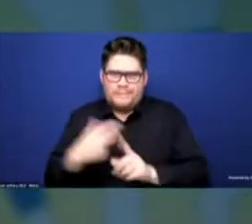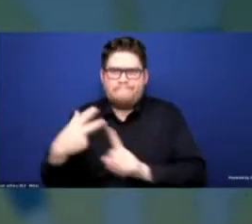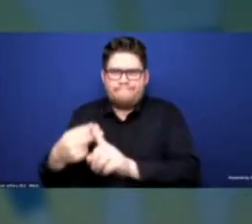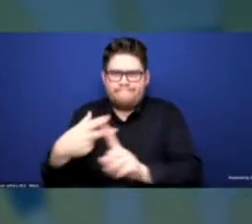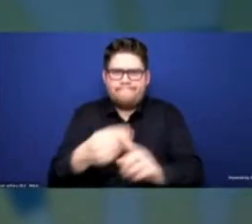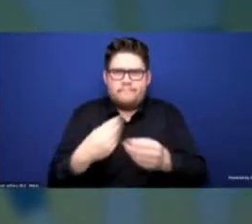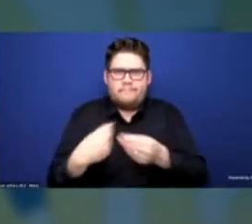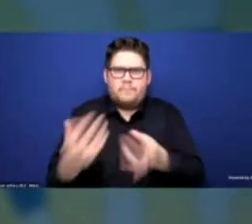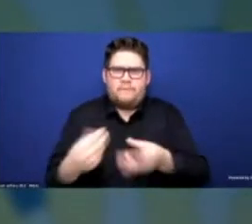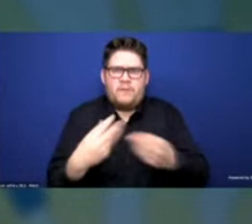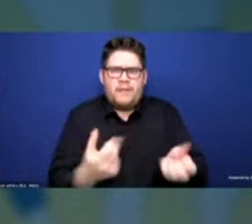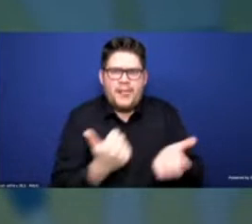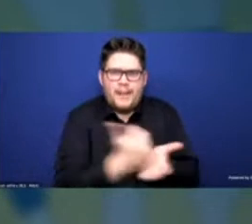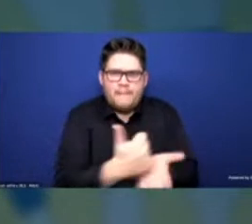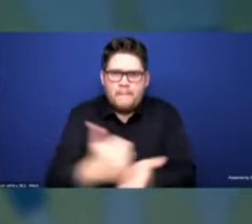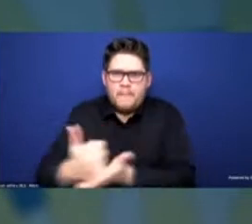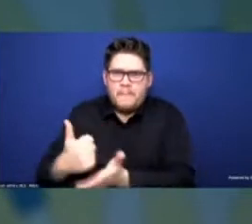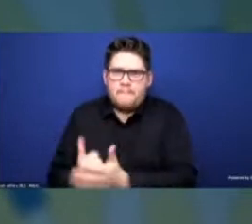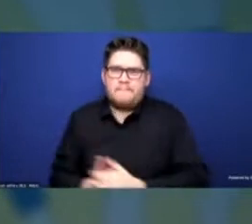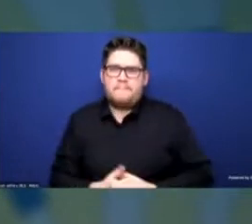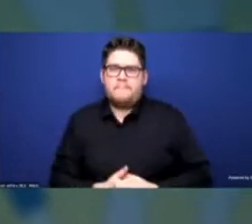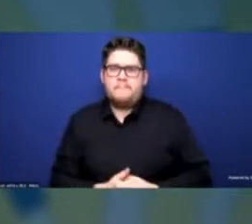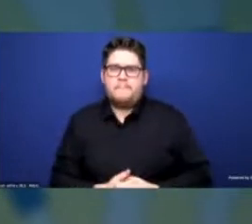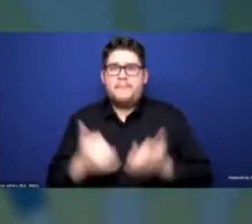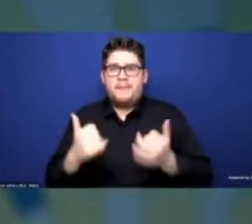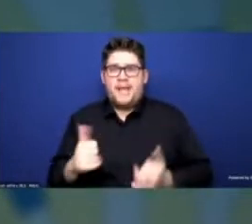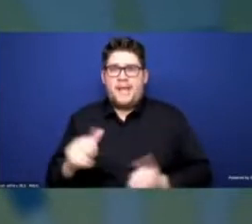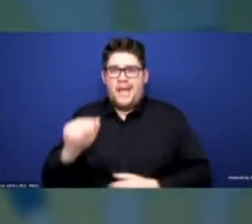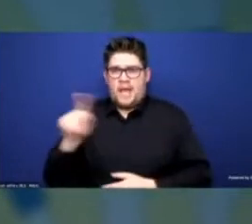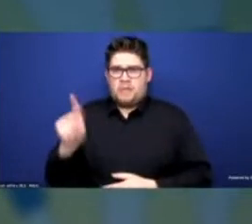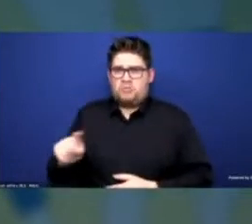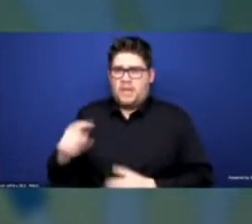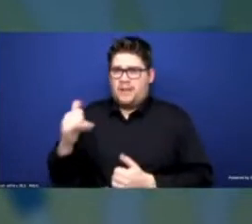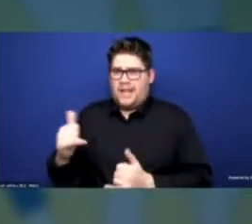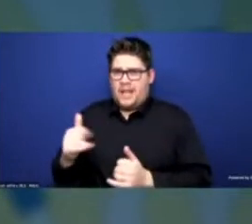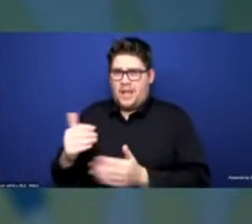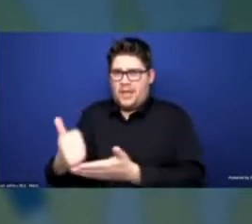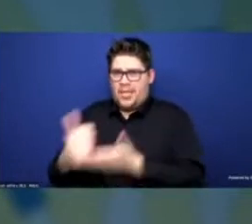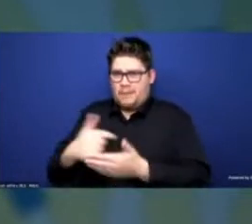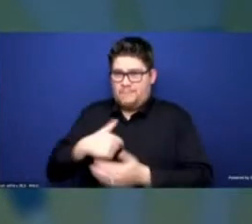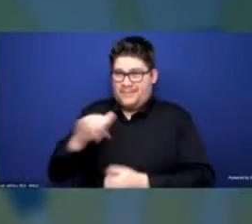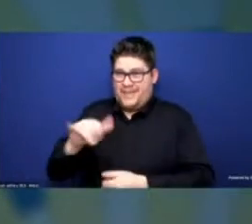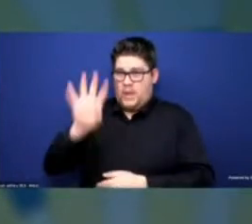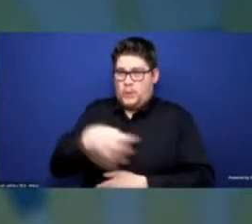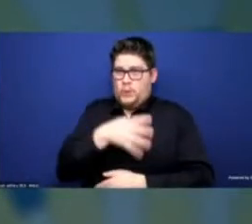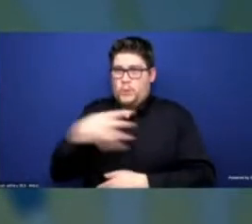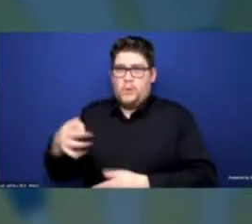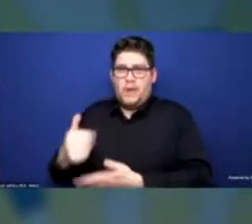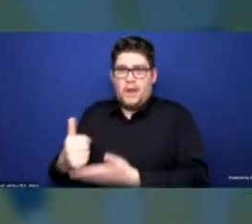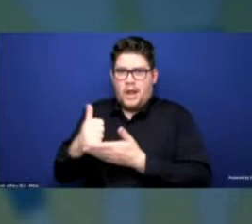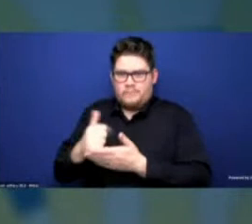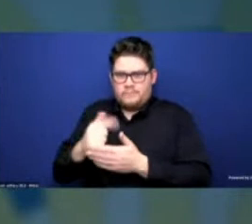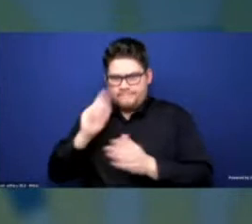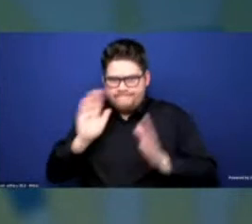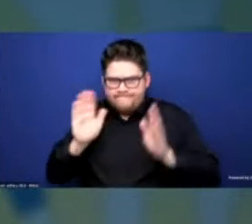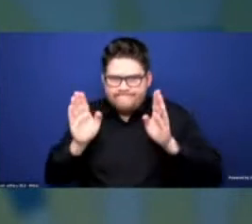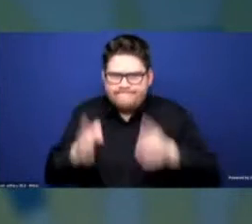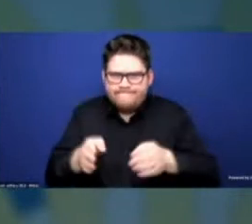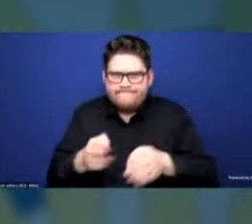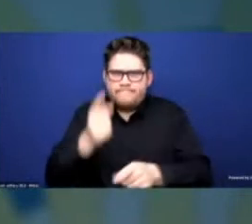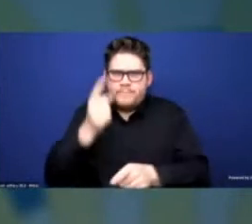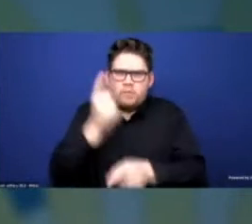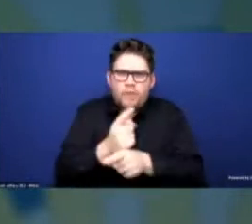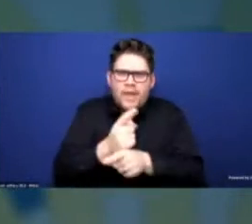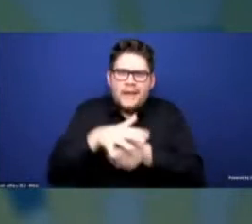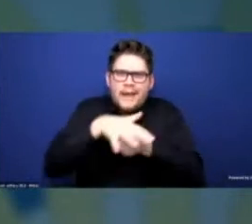now using this to ensure that we are targeting the key workplaces where we're seeing transmission and